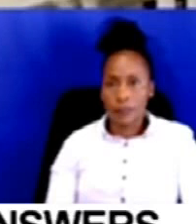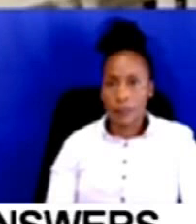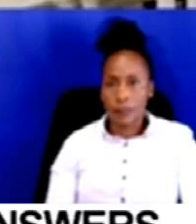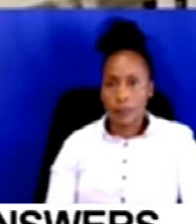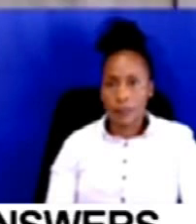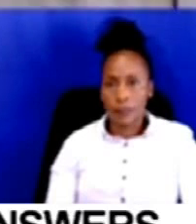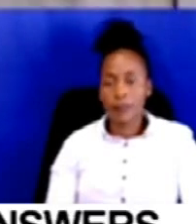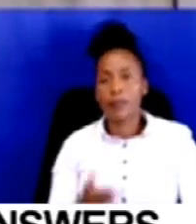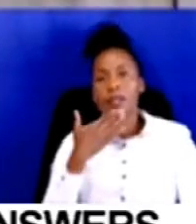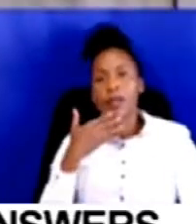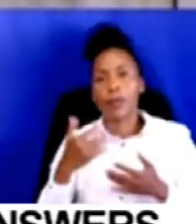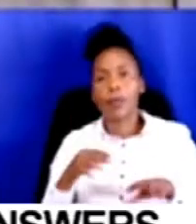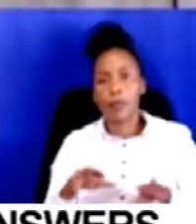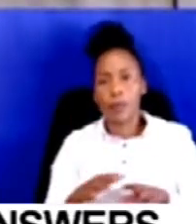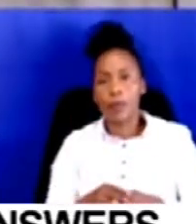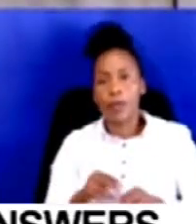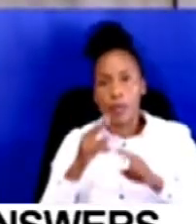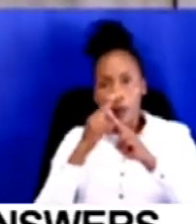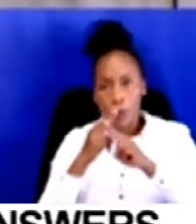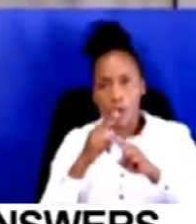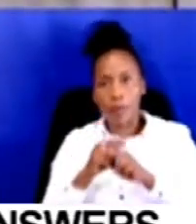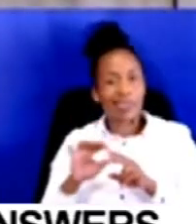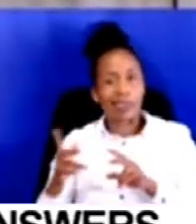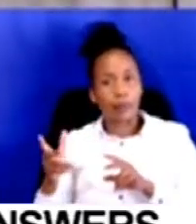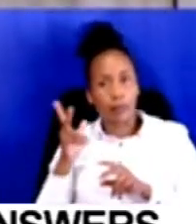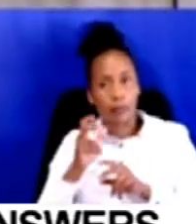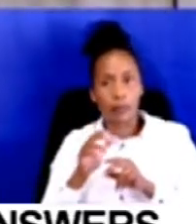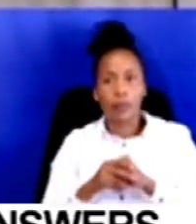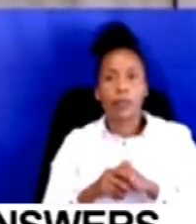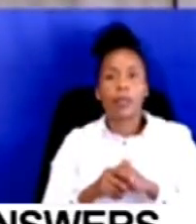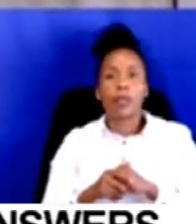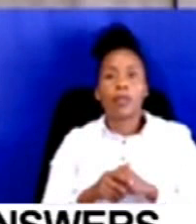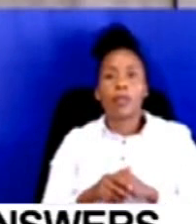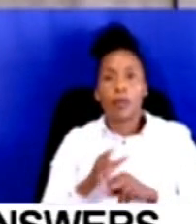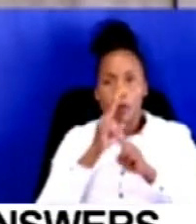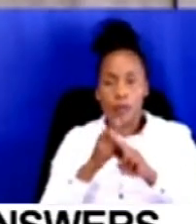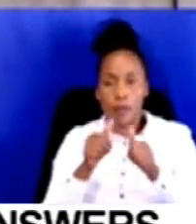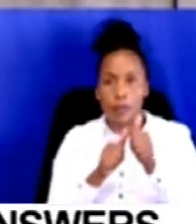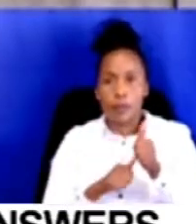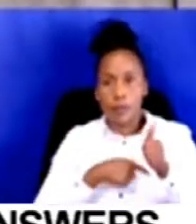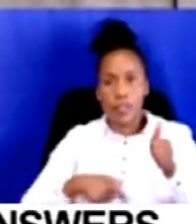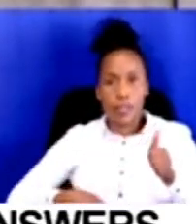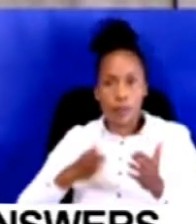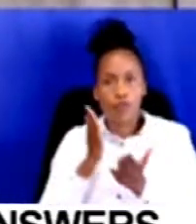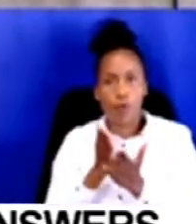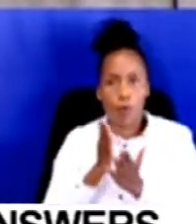Thank you very much, Honorable Mtetwa. Honorable Deputy President, I'm sure you got the question.